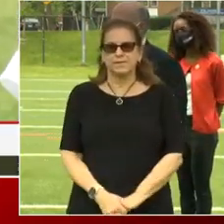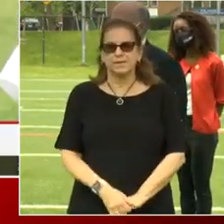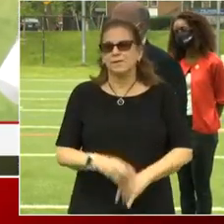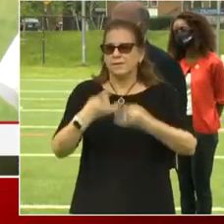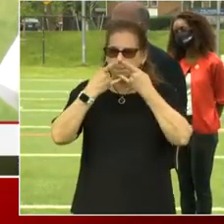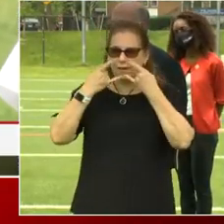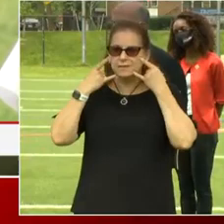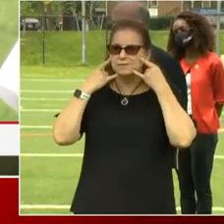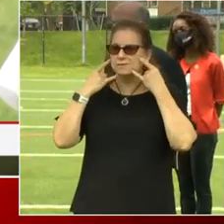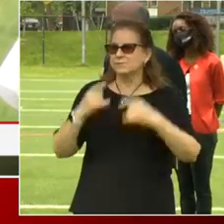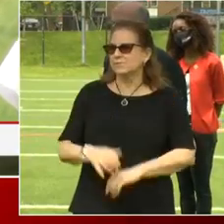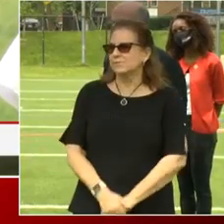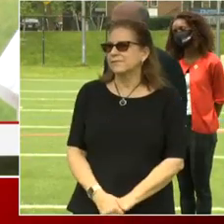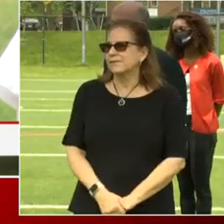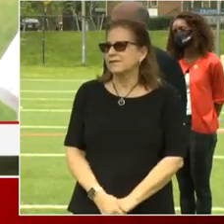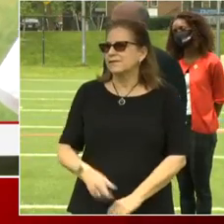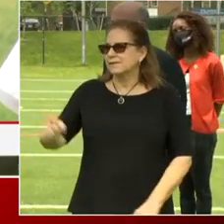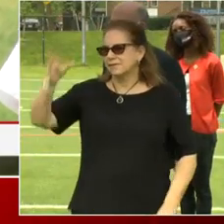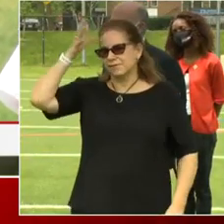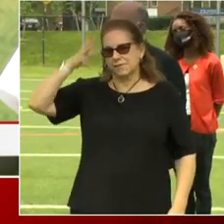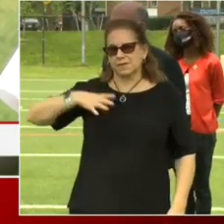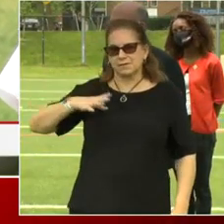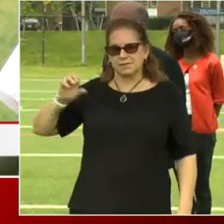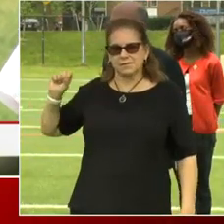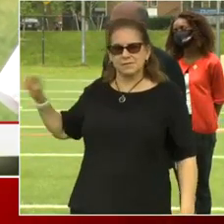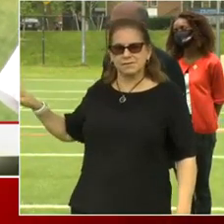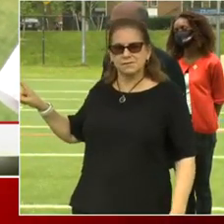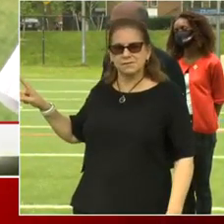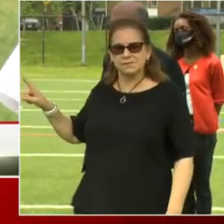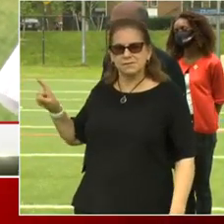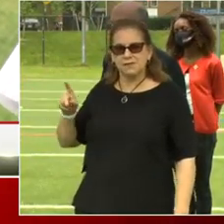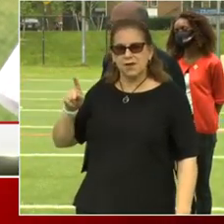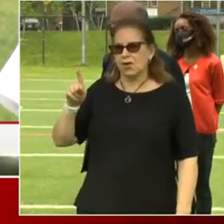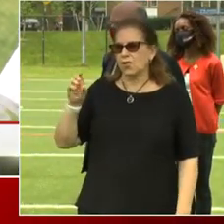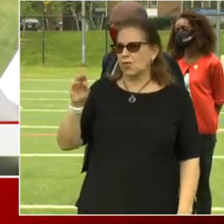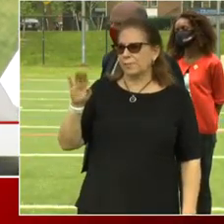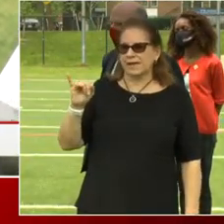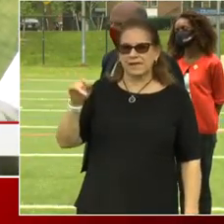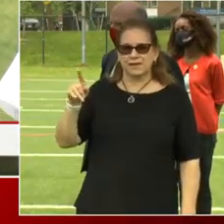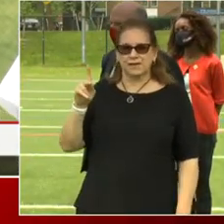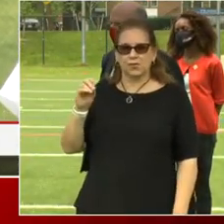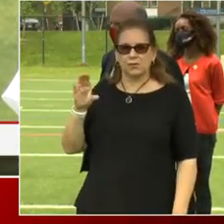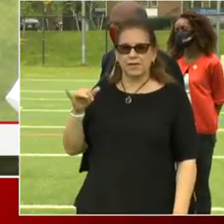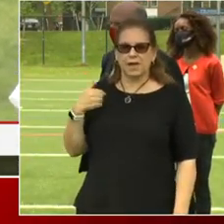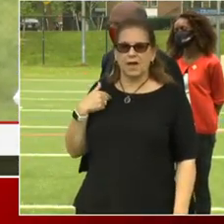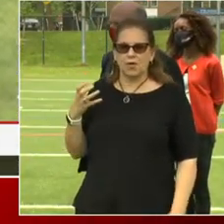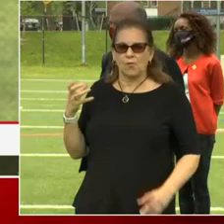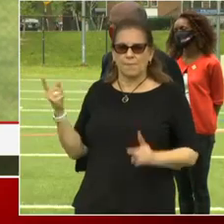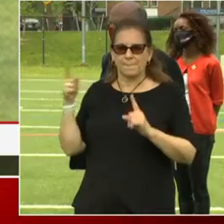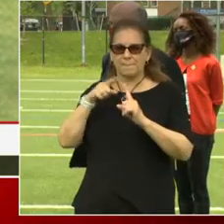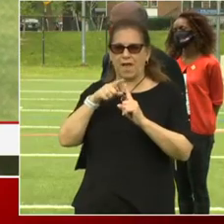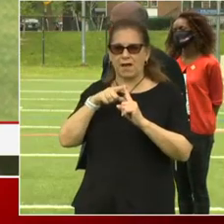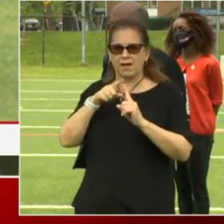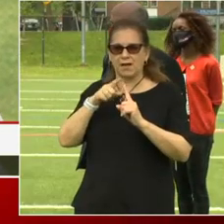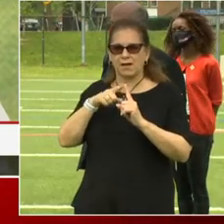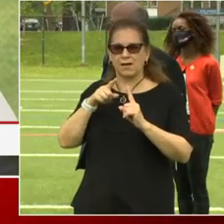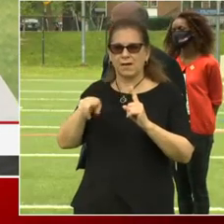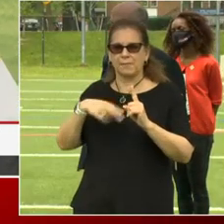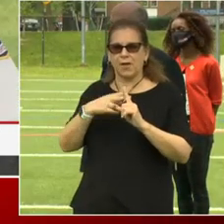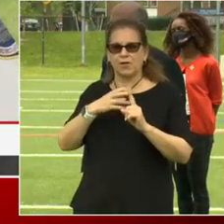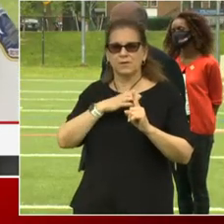Yes, sir. I apologize. Yes, sir. This sounds like a micro question, but I want to go back to what the commissioner just said about 17th and